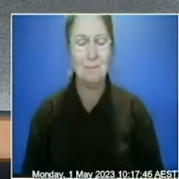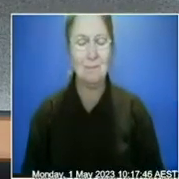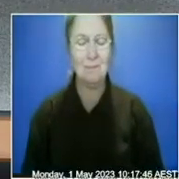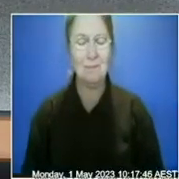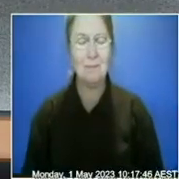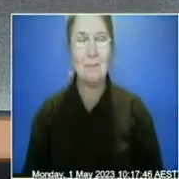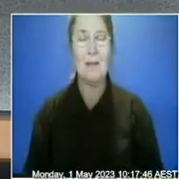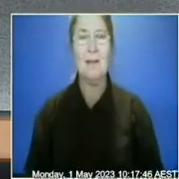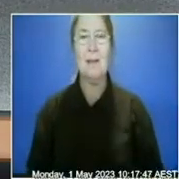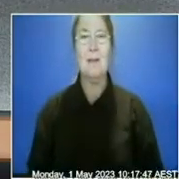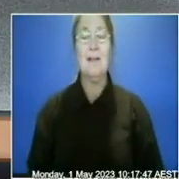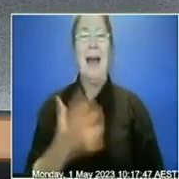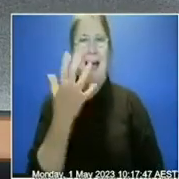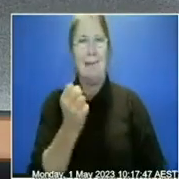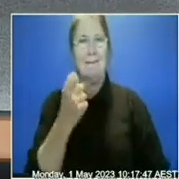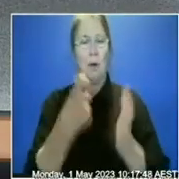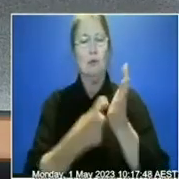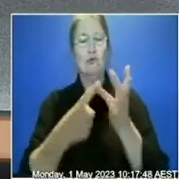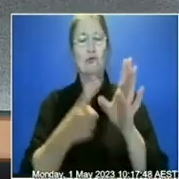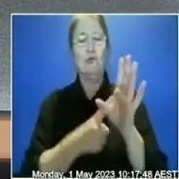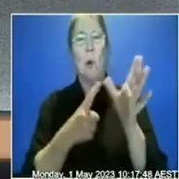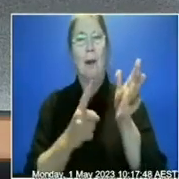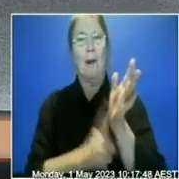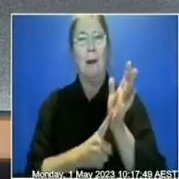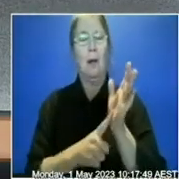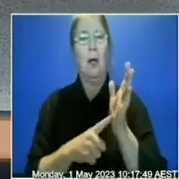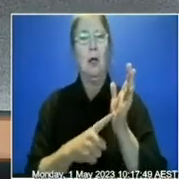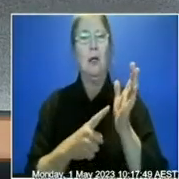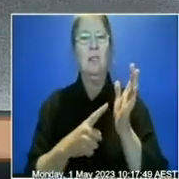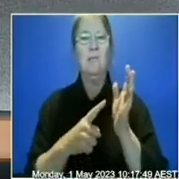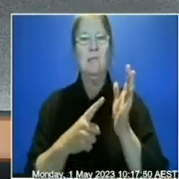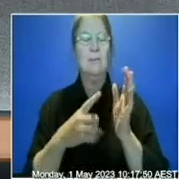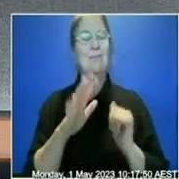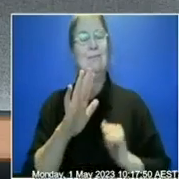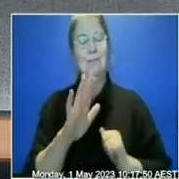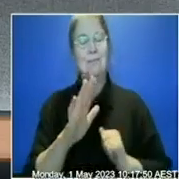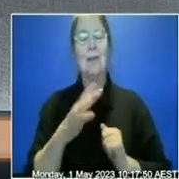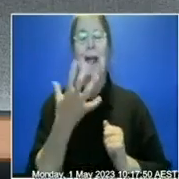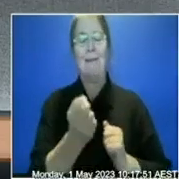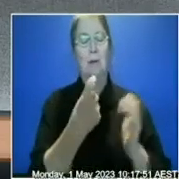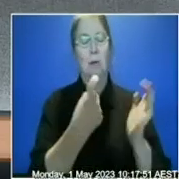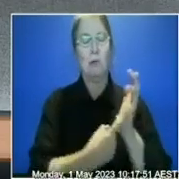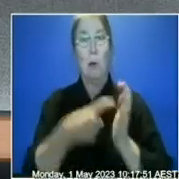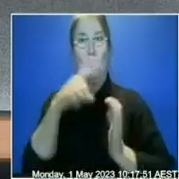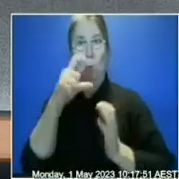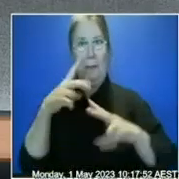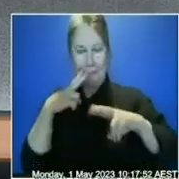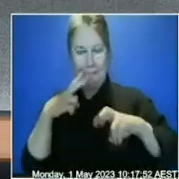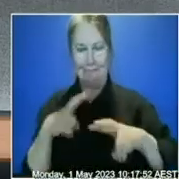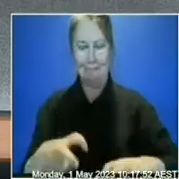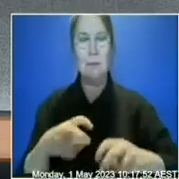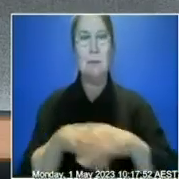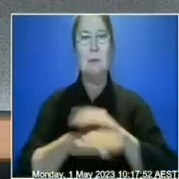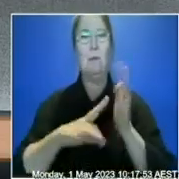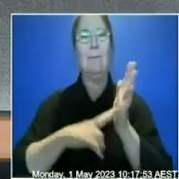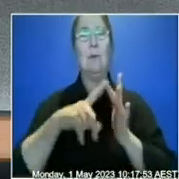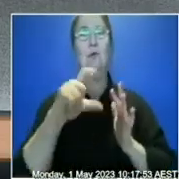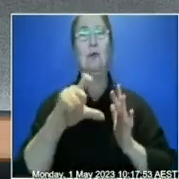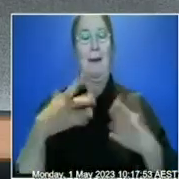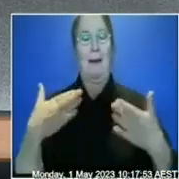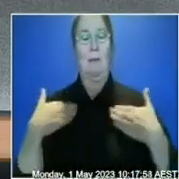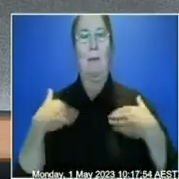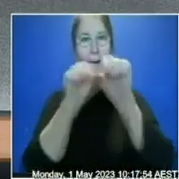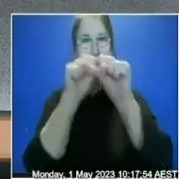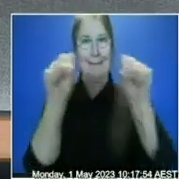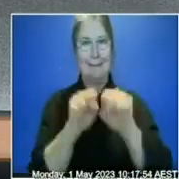drivers there is that the Royal Commission found and why it recommended the Balat Derndern Centre was that there should be no